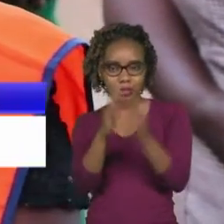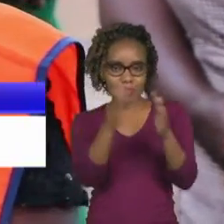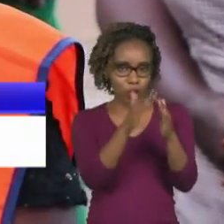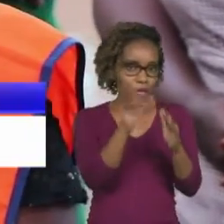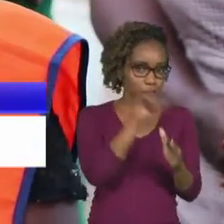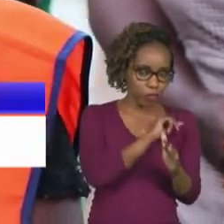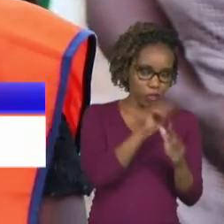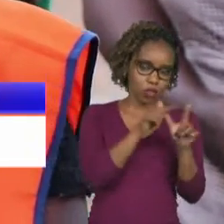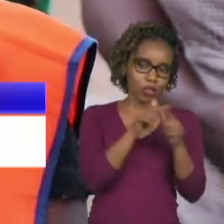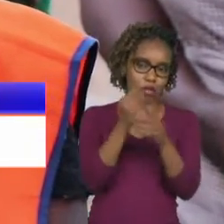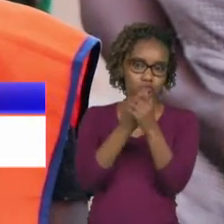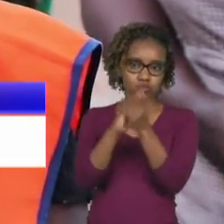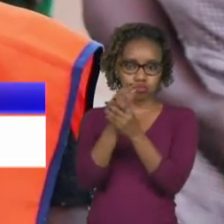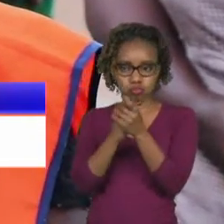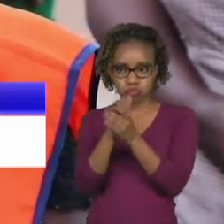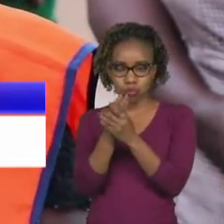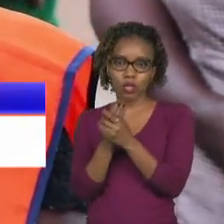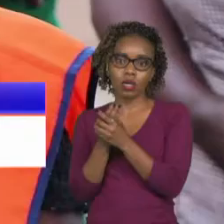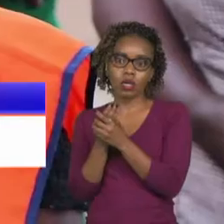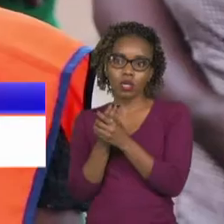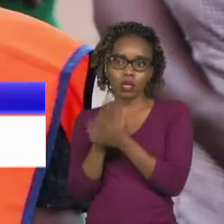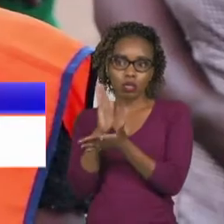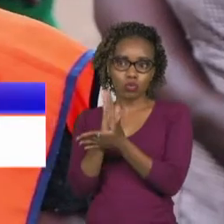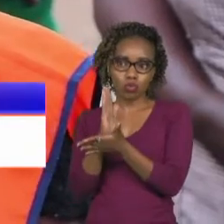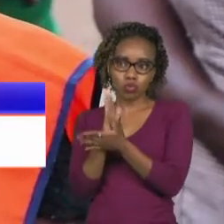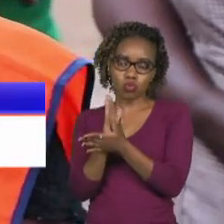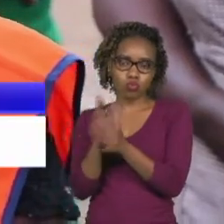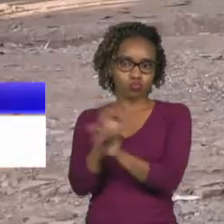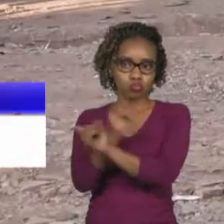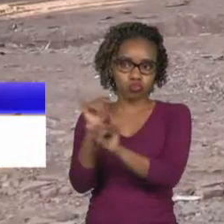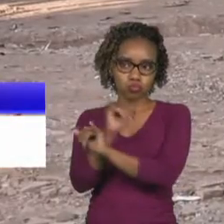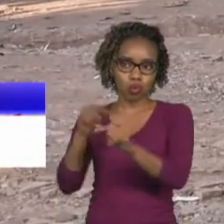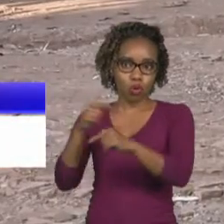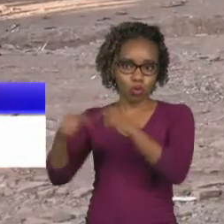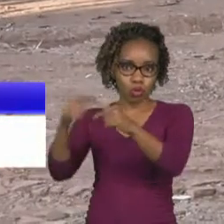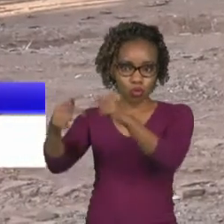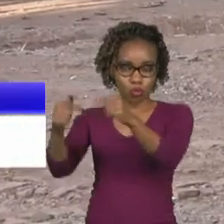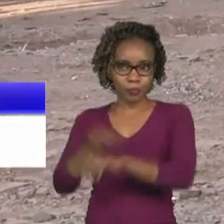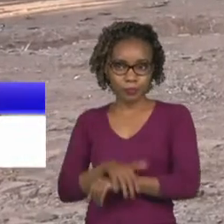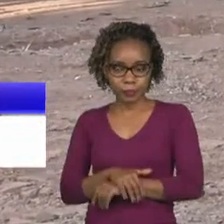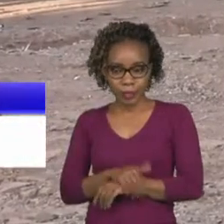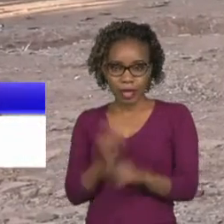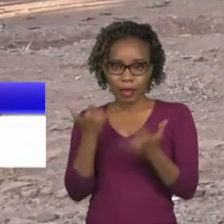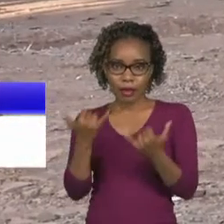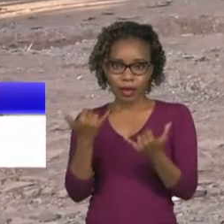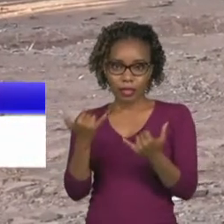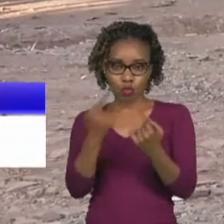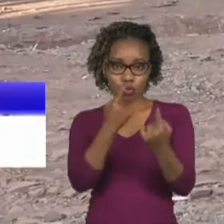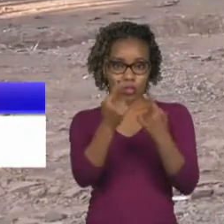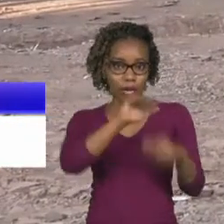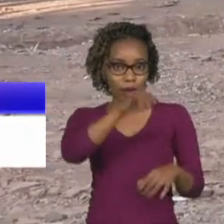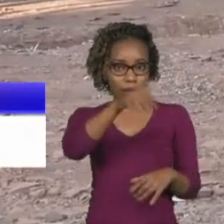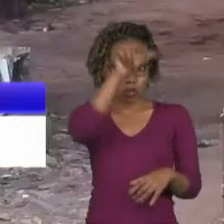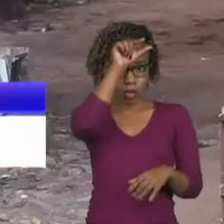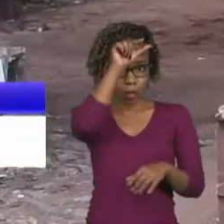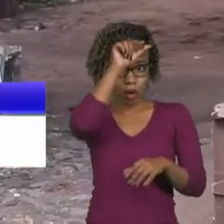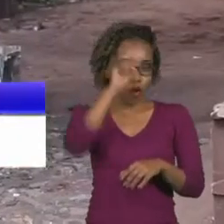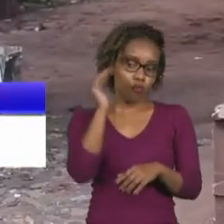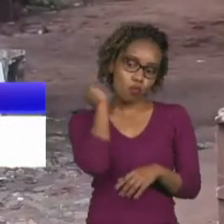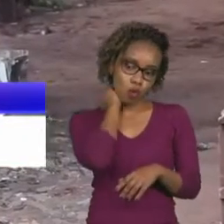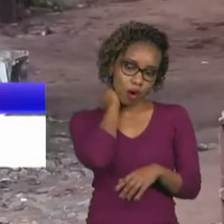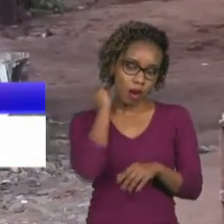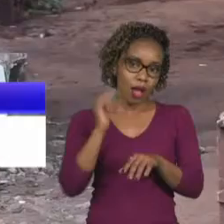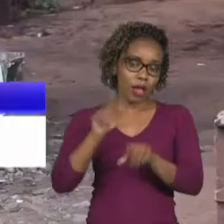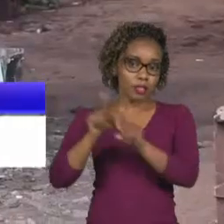tunanawa mikono, na tutadumisha usafi. They are now appealing to both the county government of Murang'a